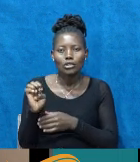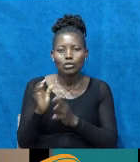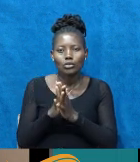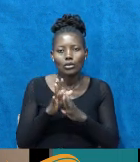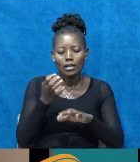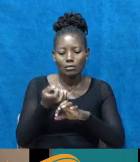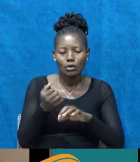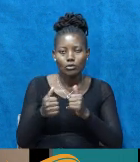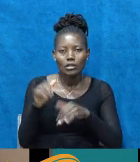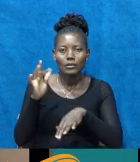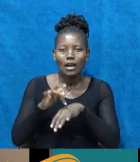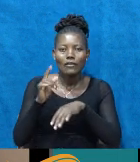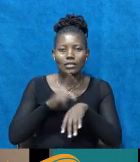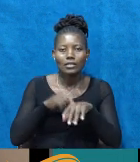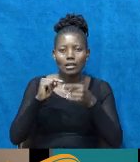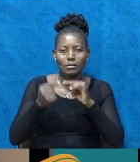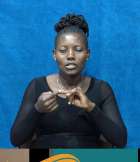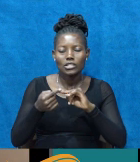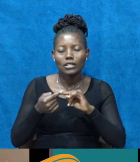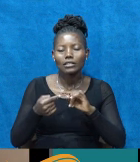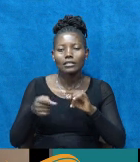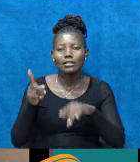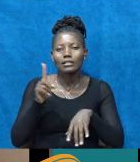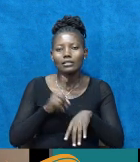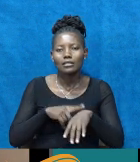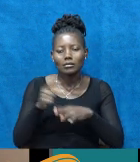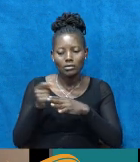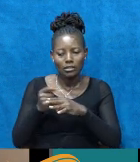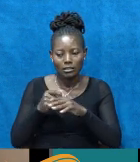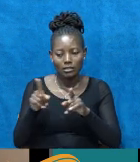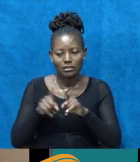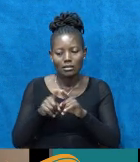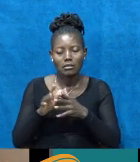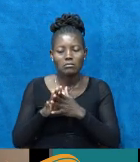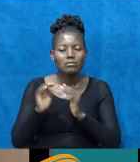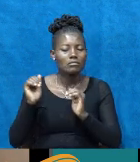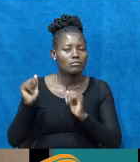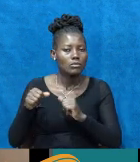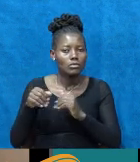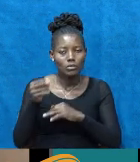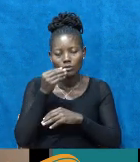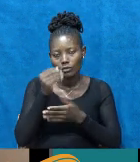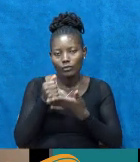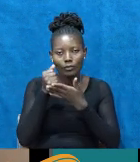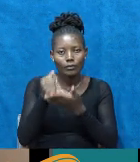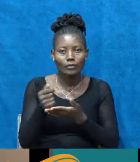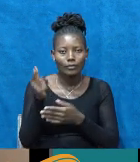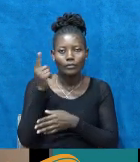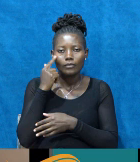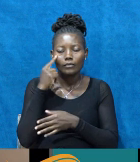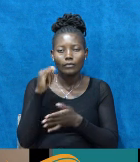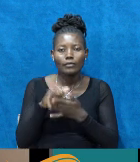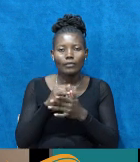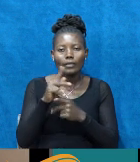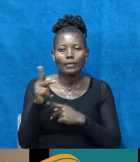then protein is able to do this. Protein again will help in healing and repairing muscle tissue and bones that have